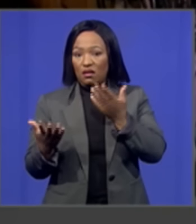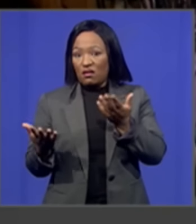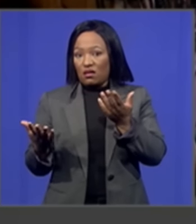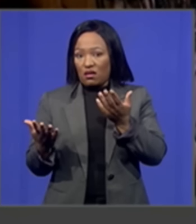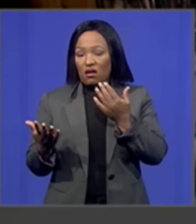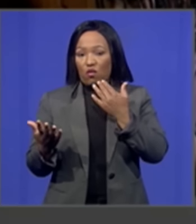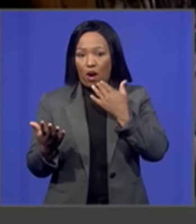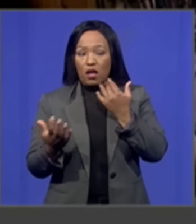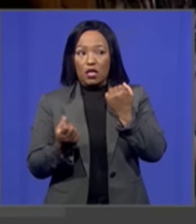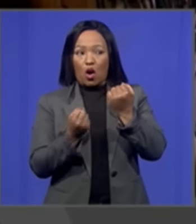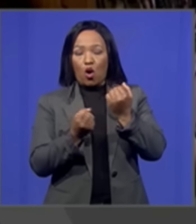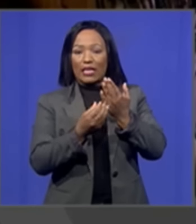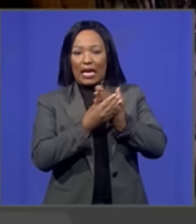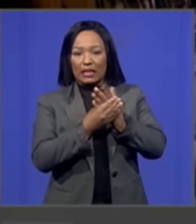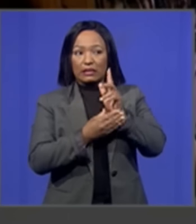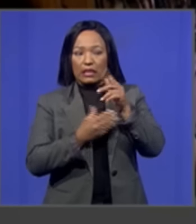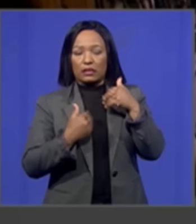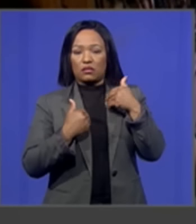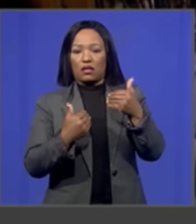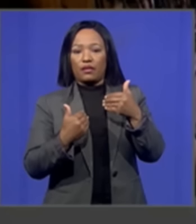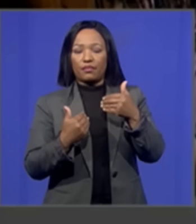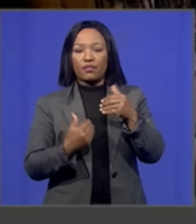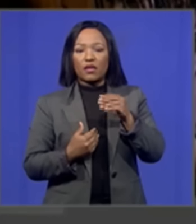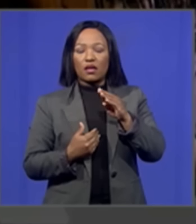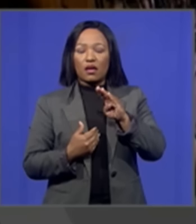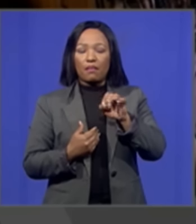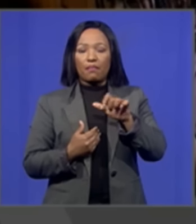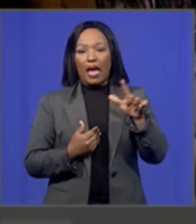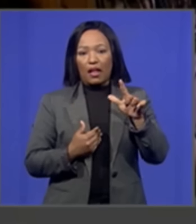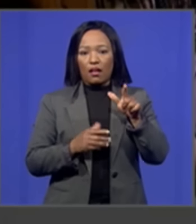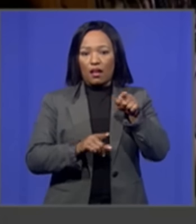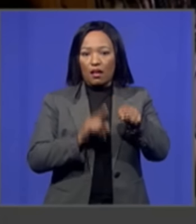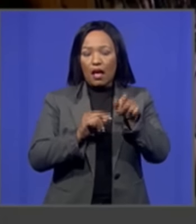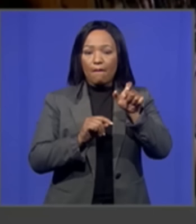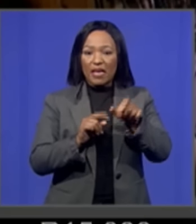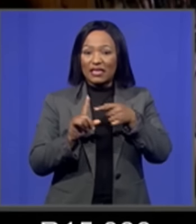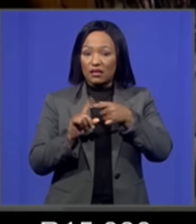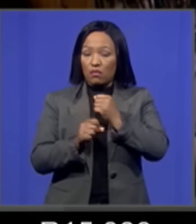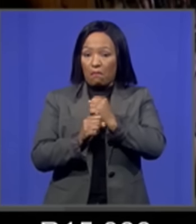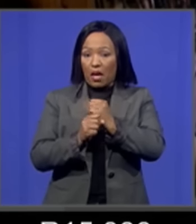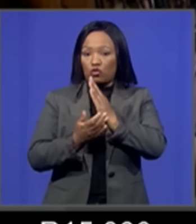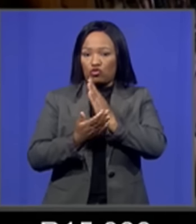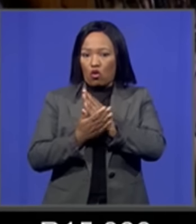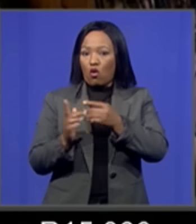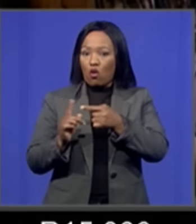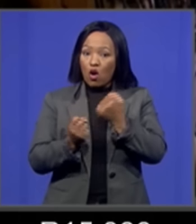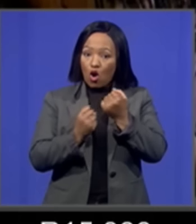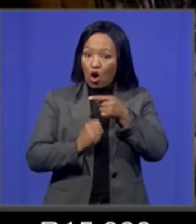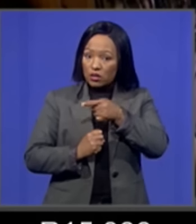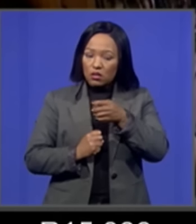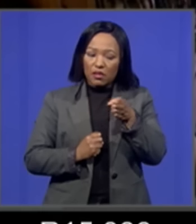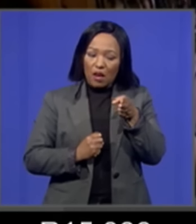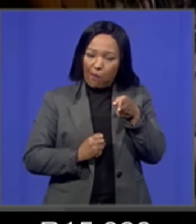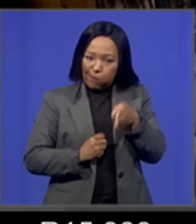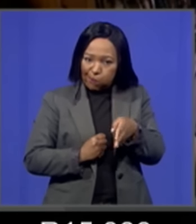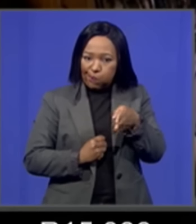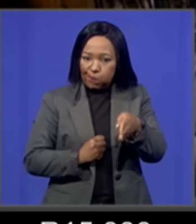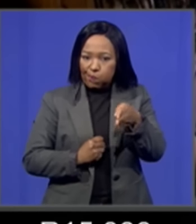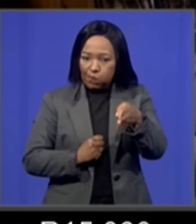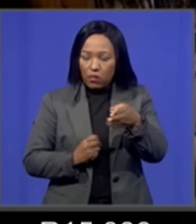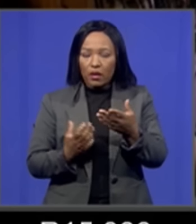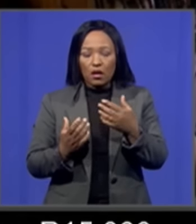trial court. However, bail is just to secure the accused attendance in court and to secure investigations. Hence